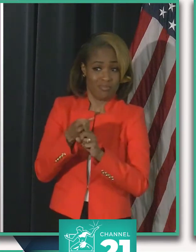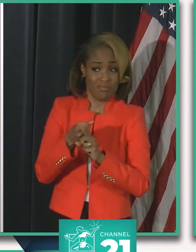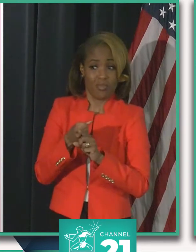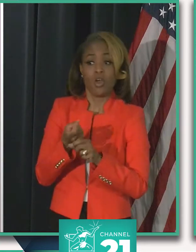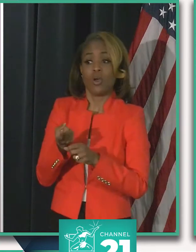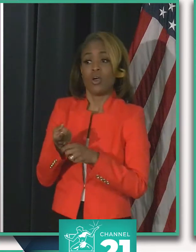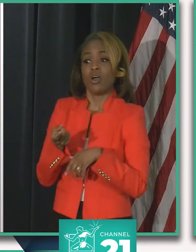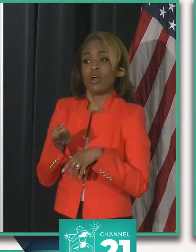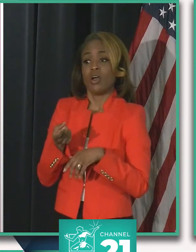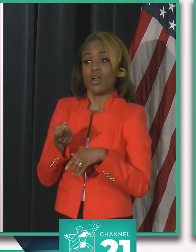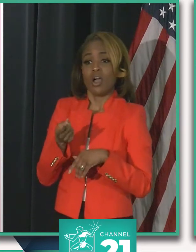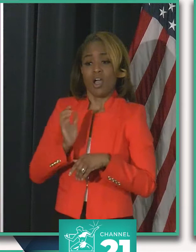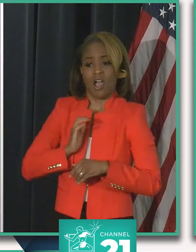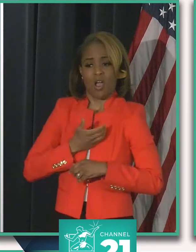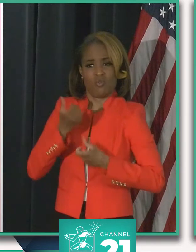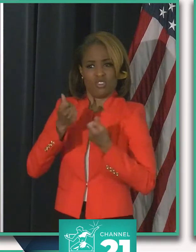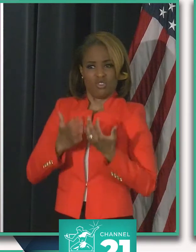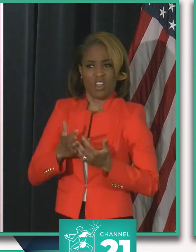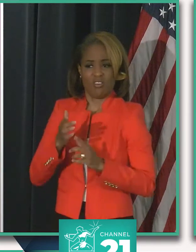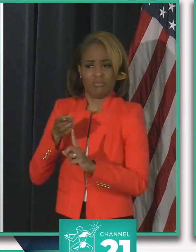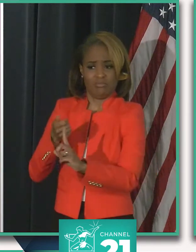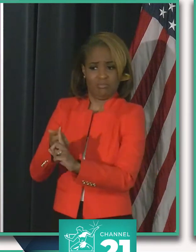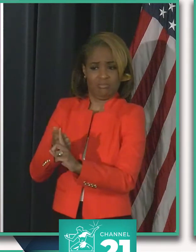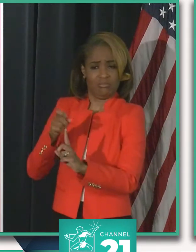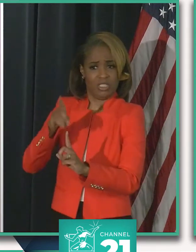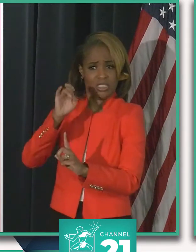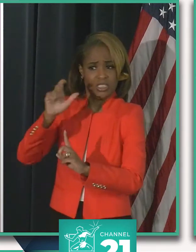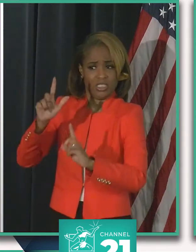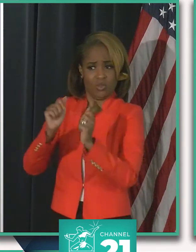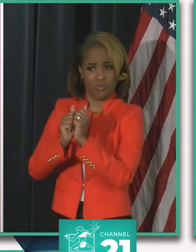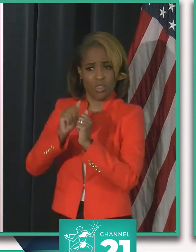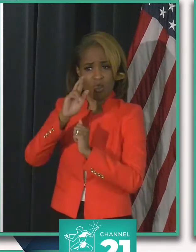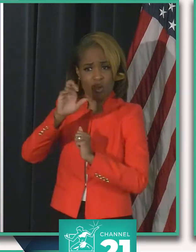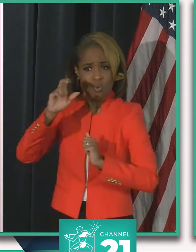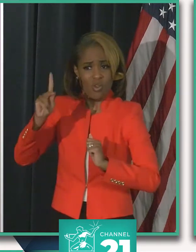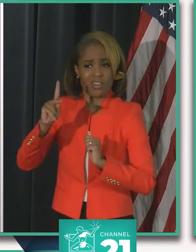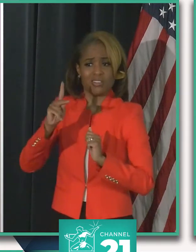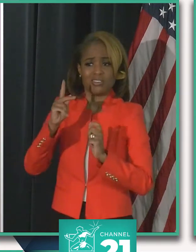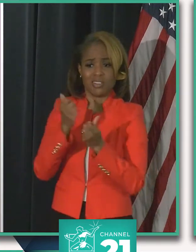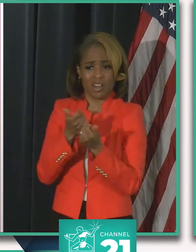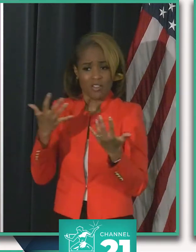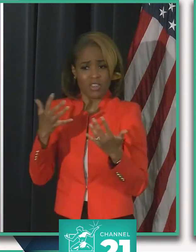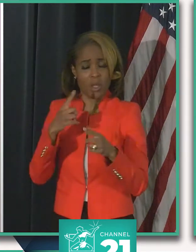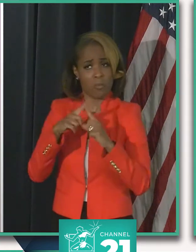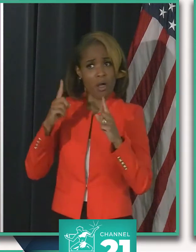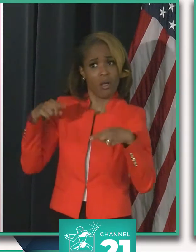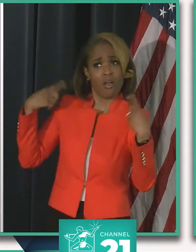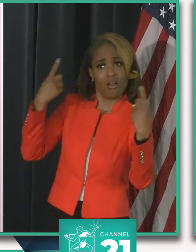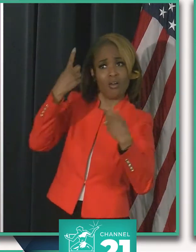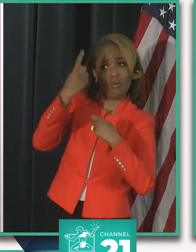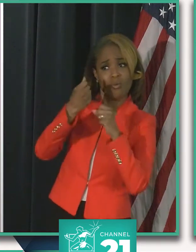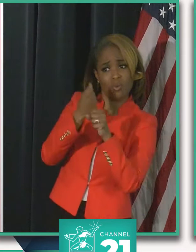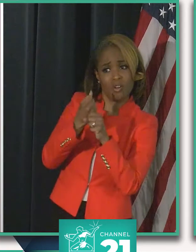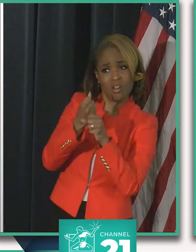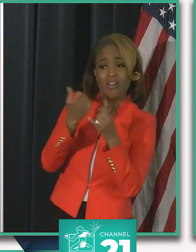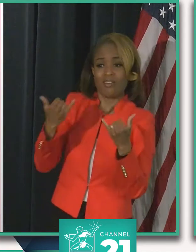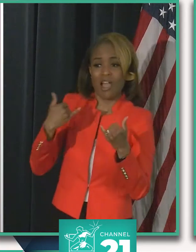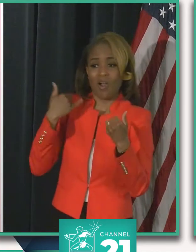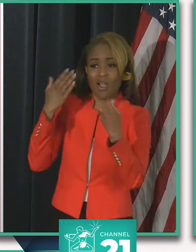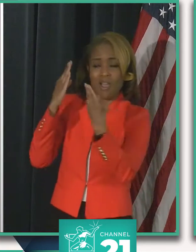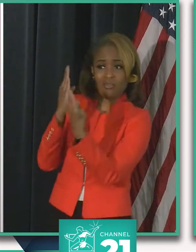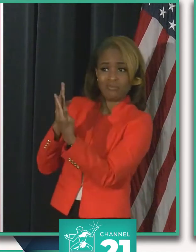to deal with the risk to their lives. But if you look at what we did over the last year, we now have the barrier